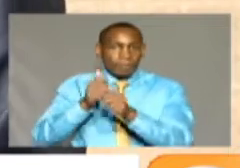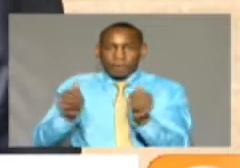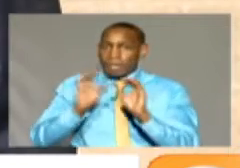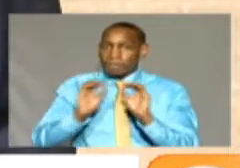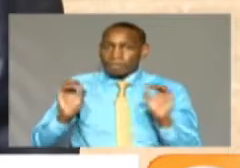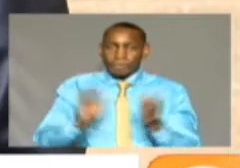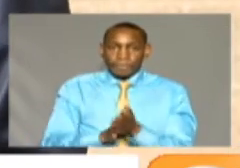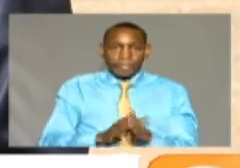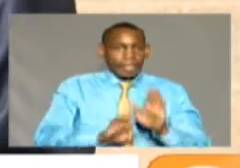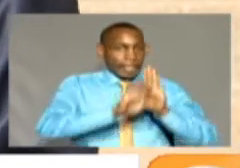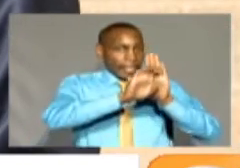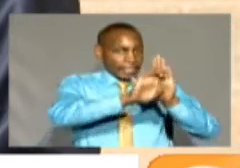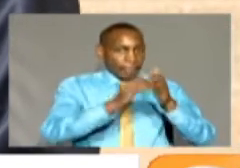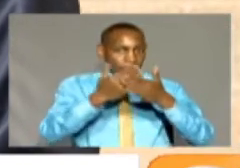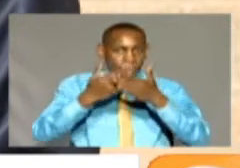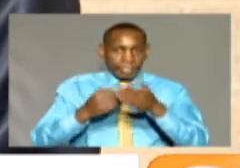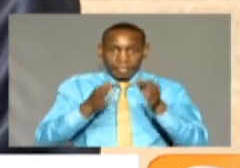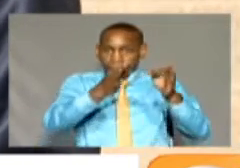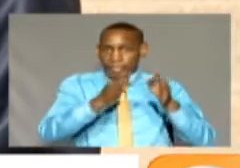Like in the last financial year,